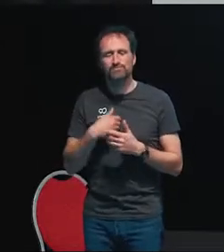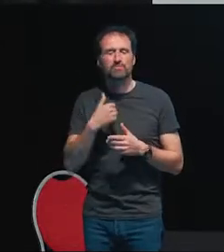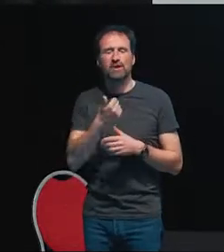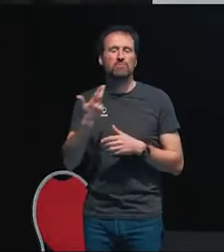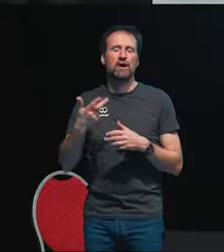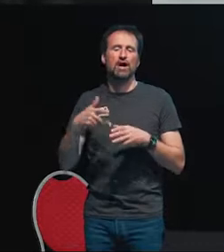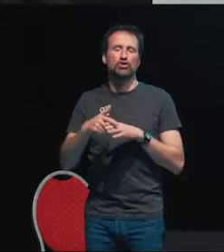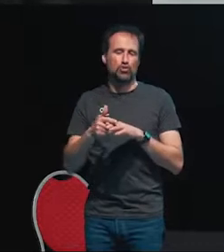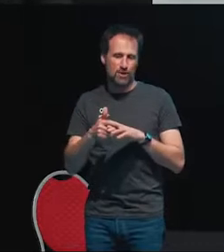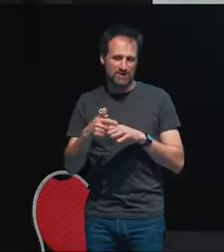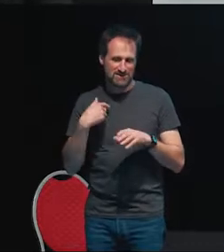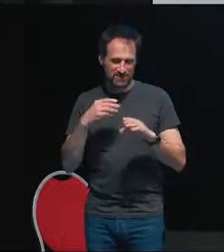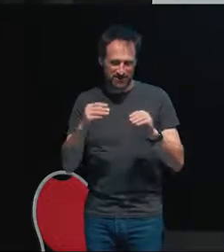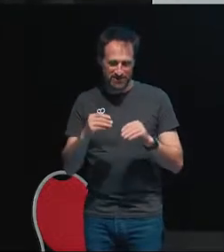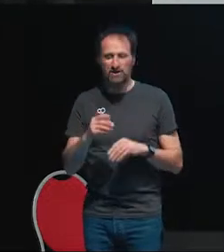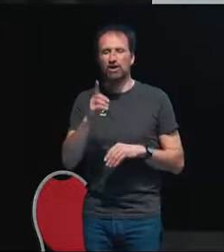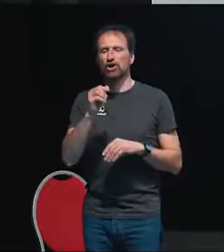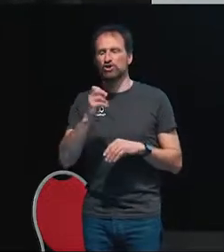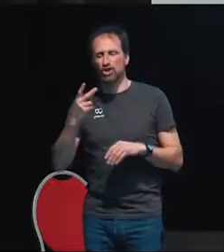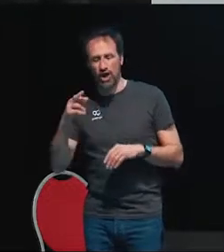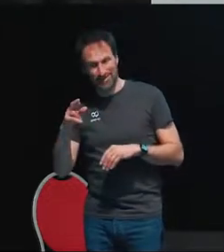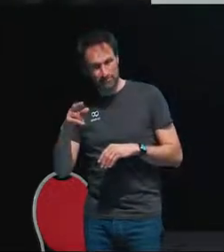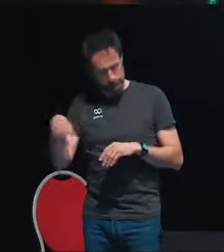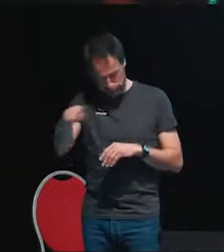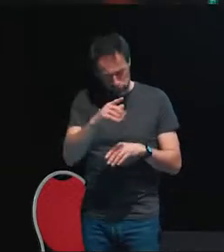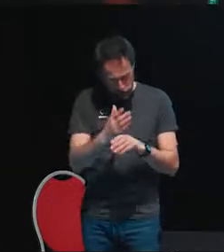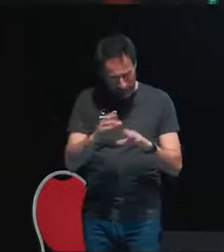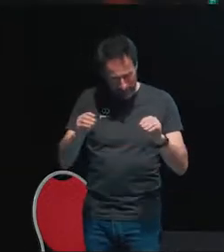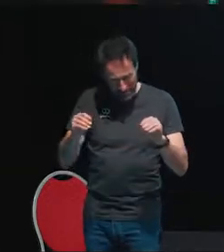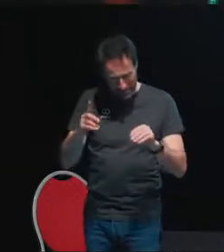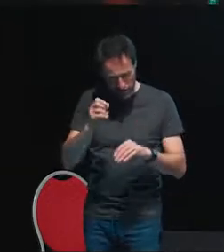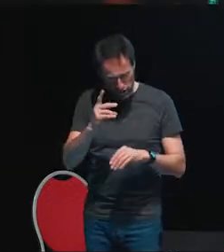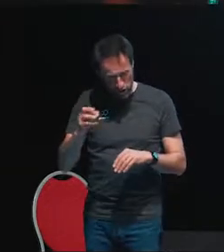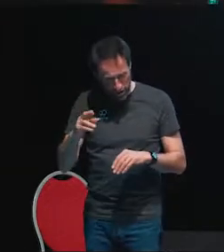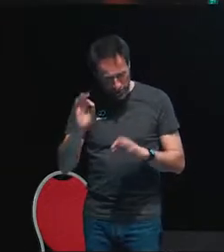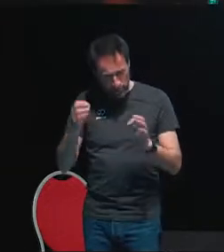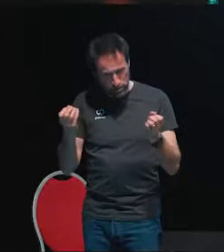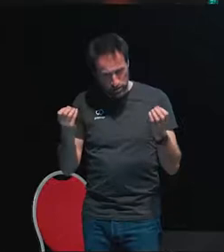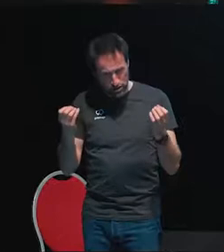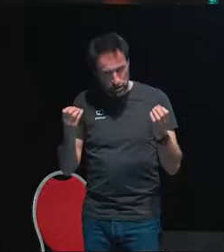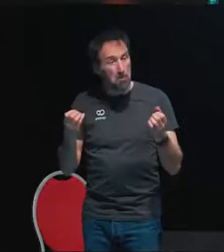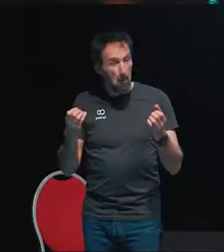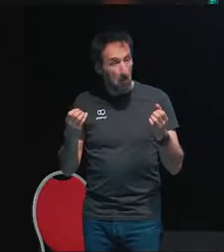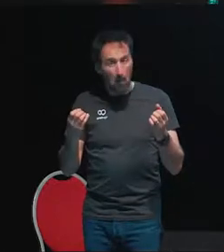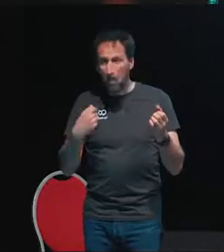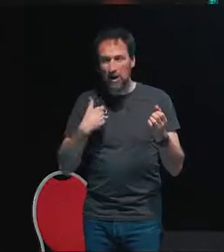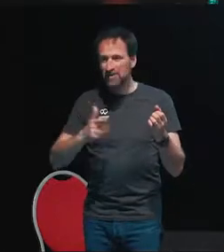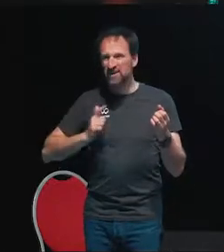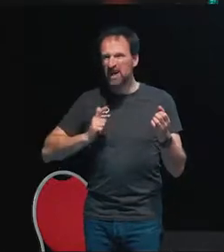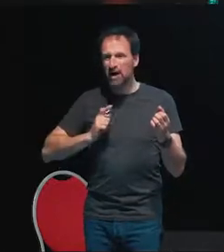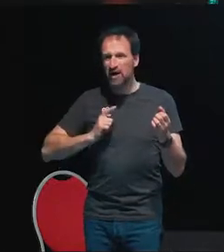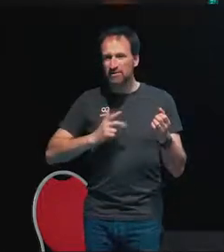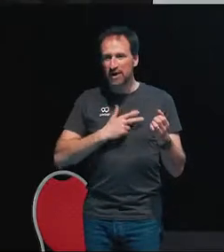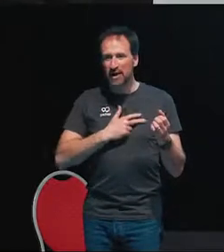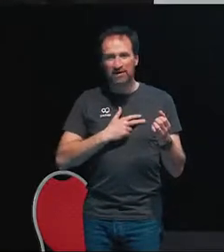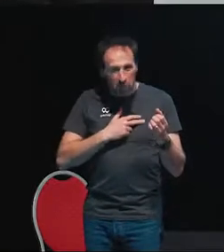a stalker how many people here are running docker in production okay so this is like actually more than I expect it to be honest